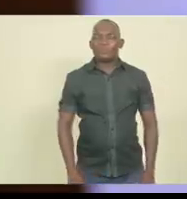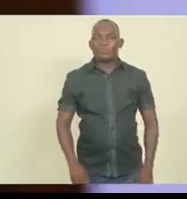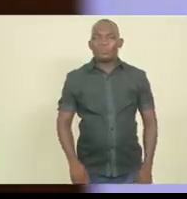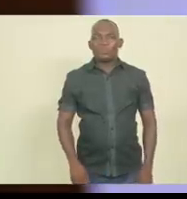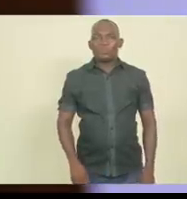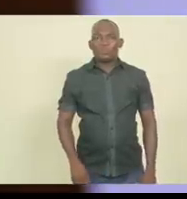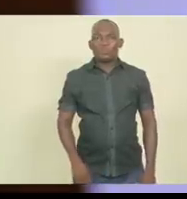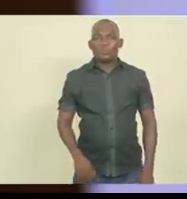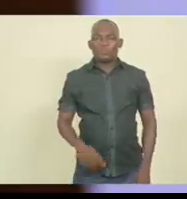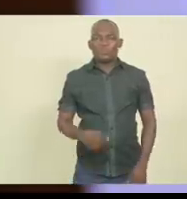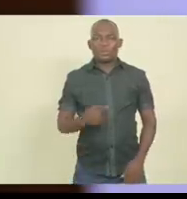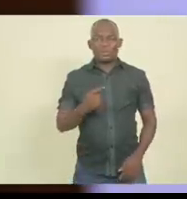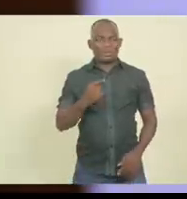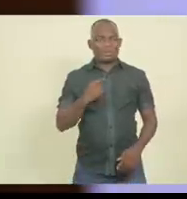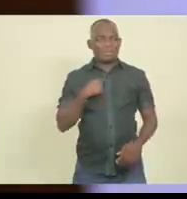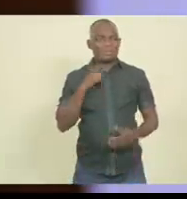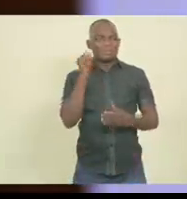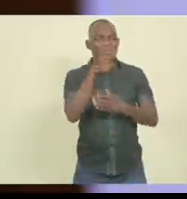Cox, it's me. Don't walk away. What's happening?